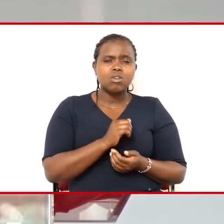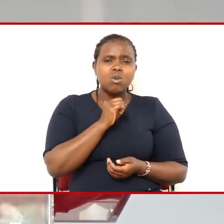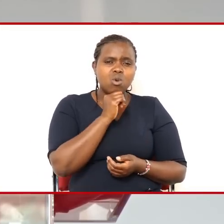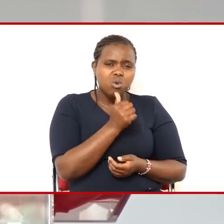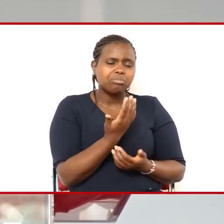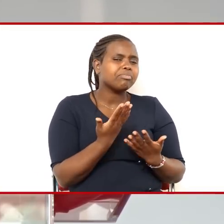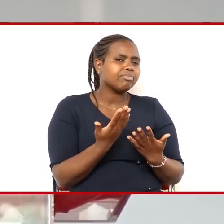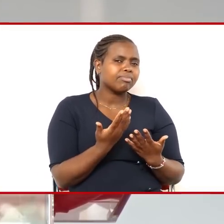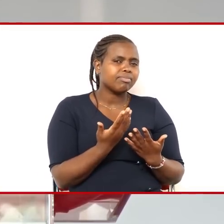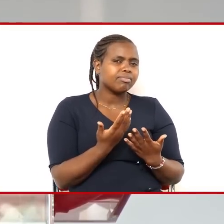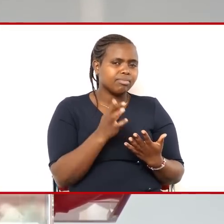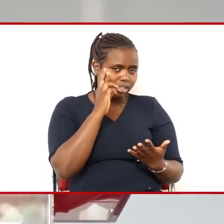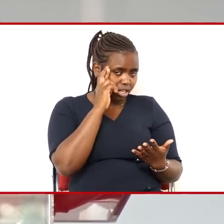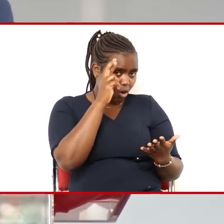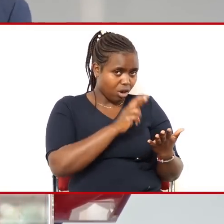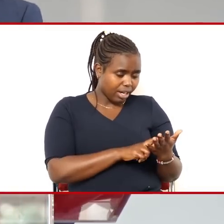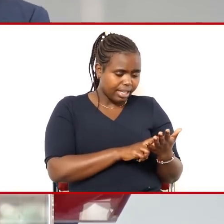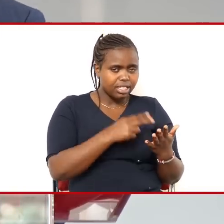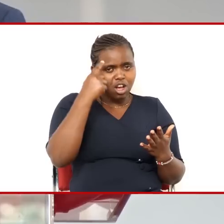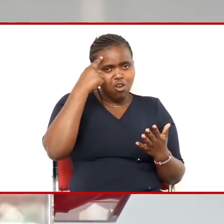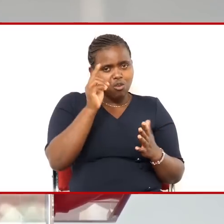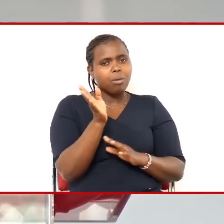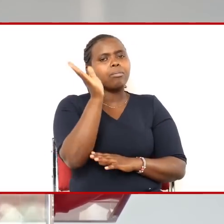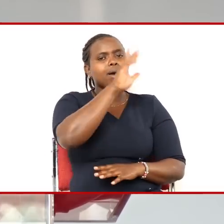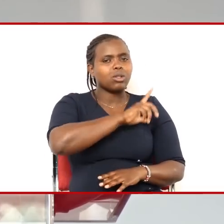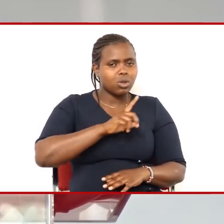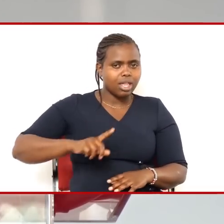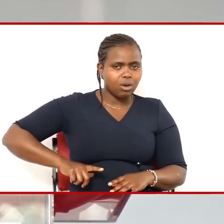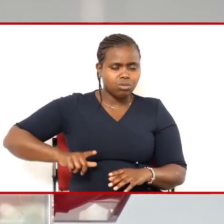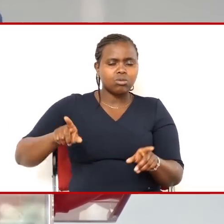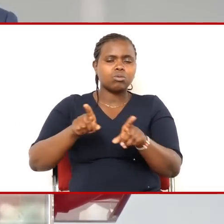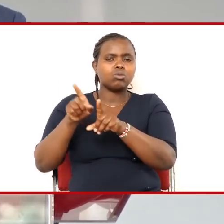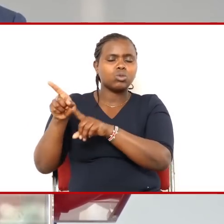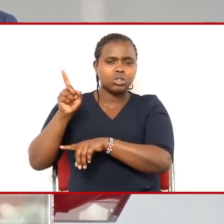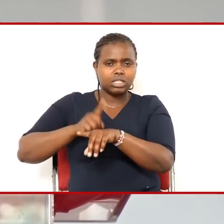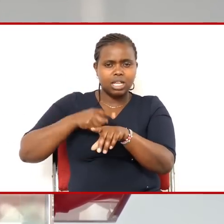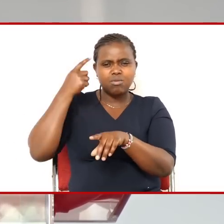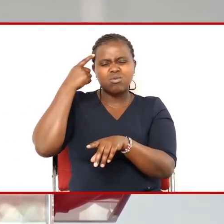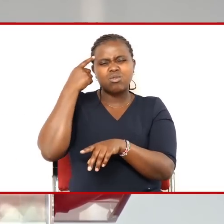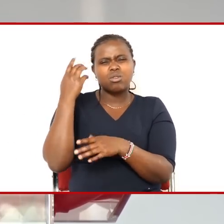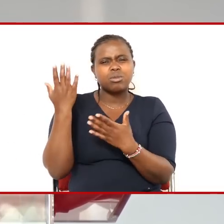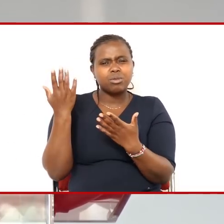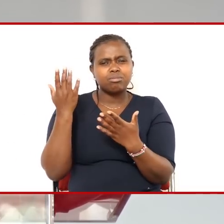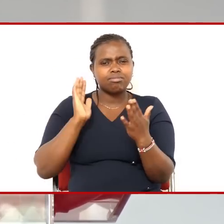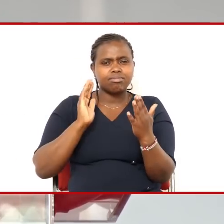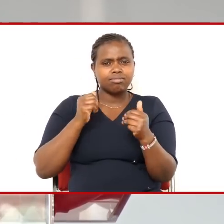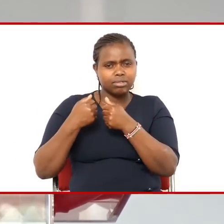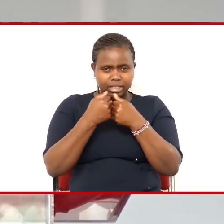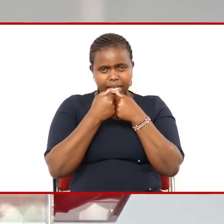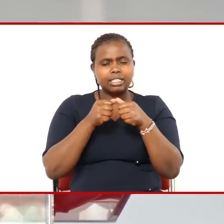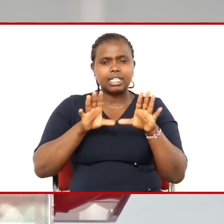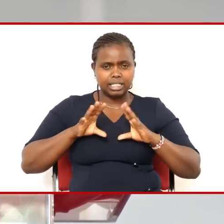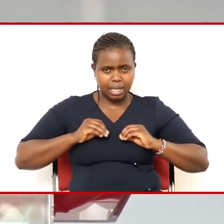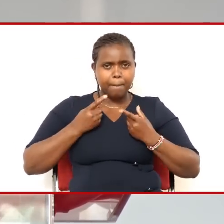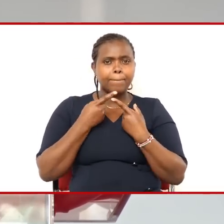is not only to recognize the time for restoration and time for reproach,